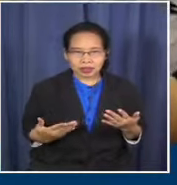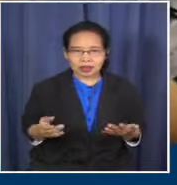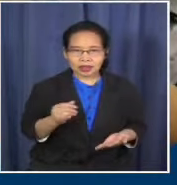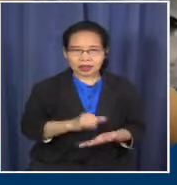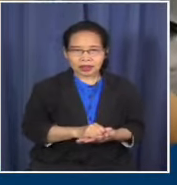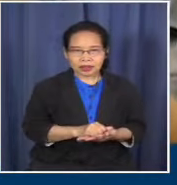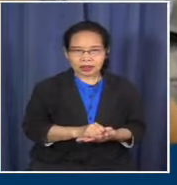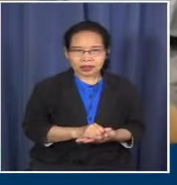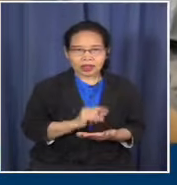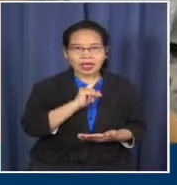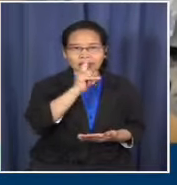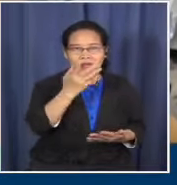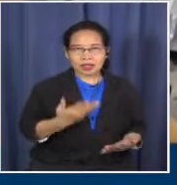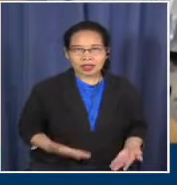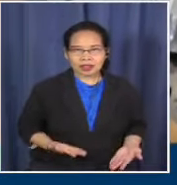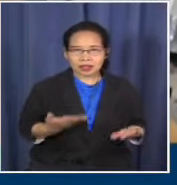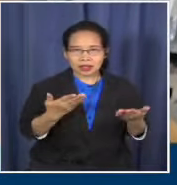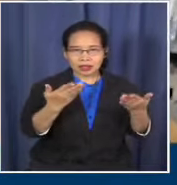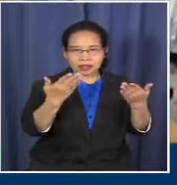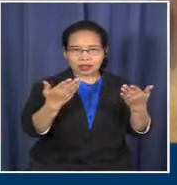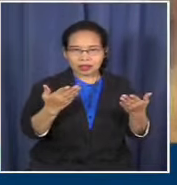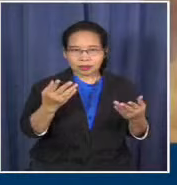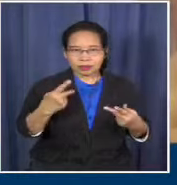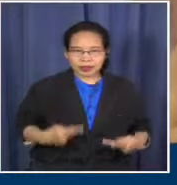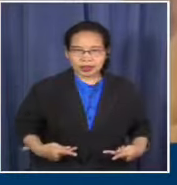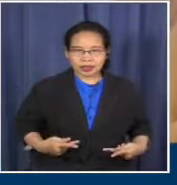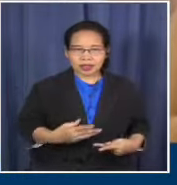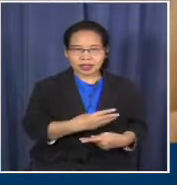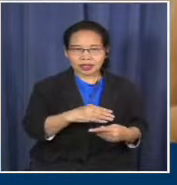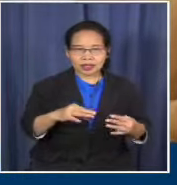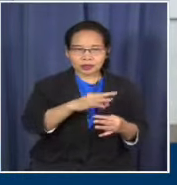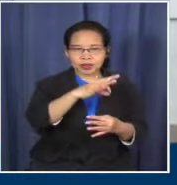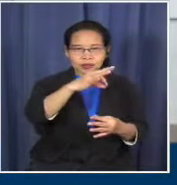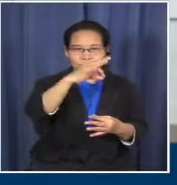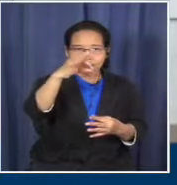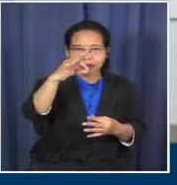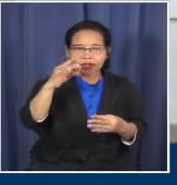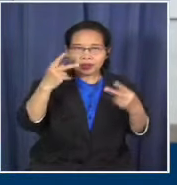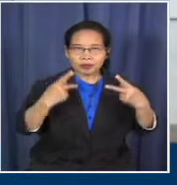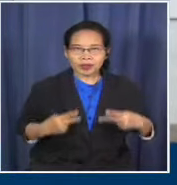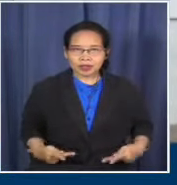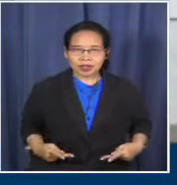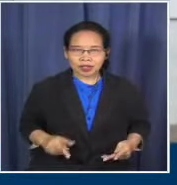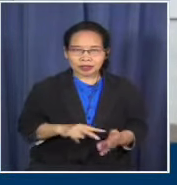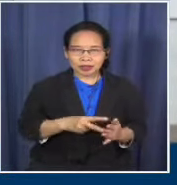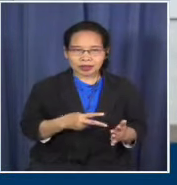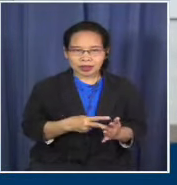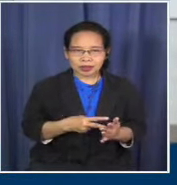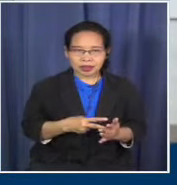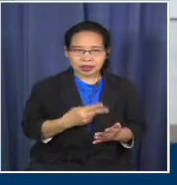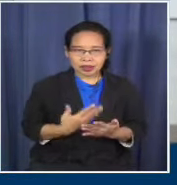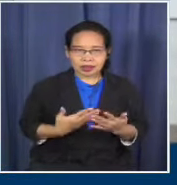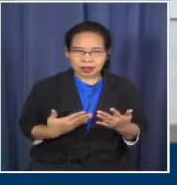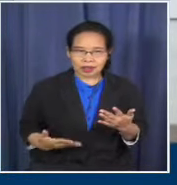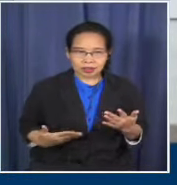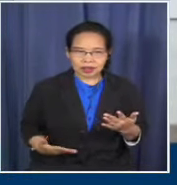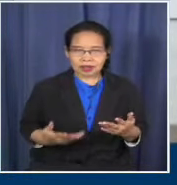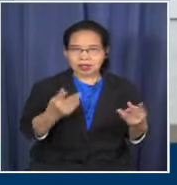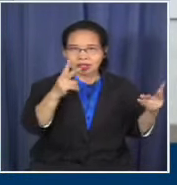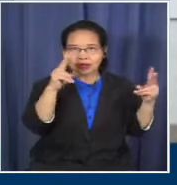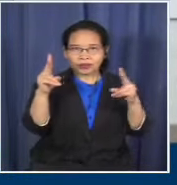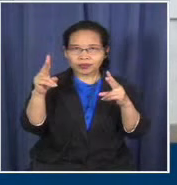that exist, physical and spiritual. Physical meaning things that are